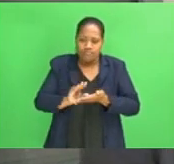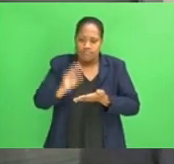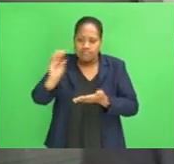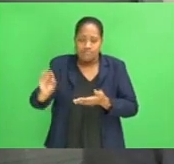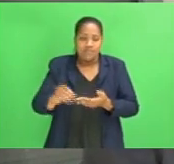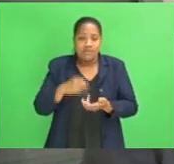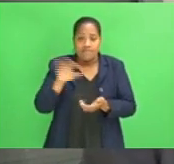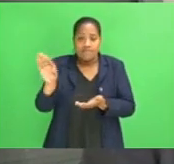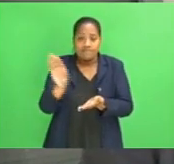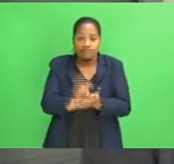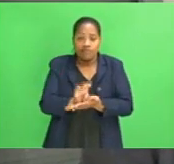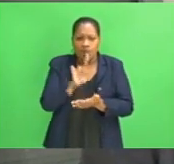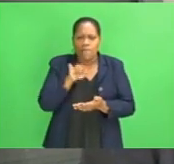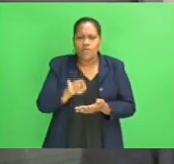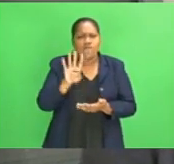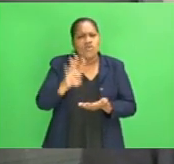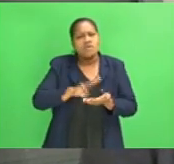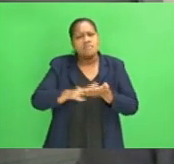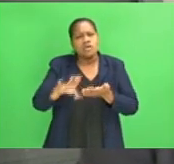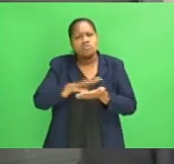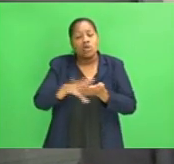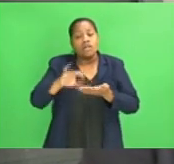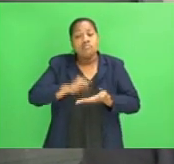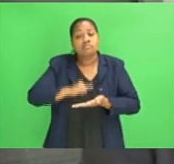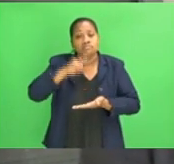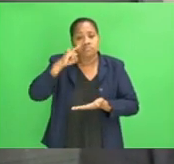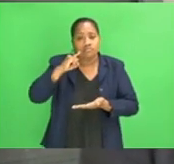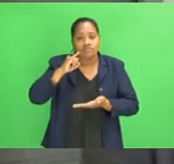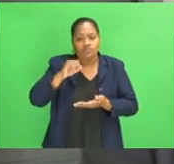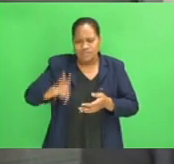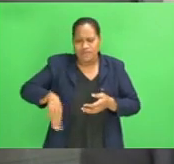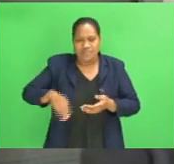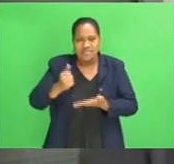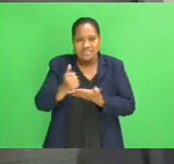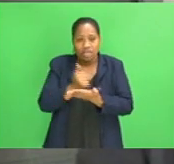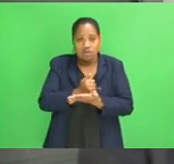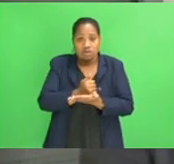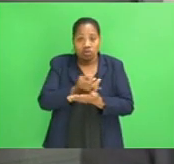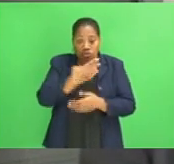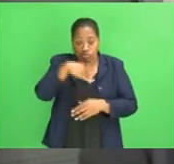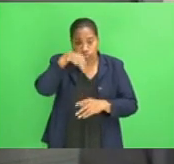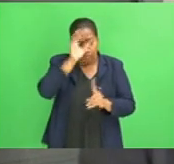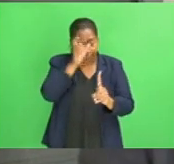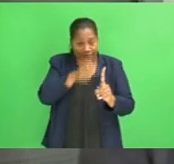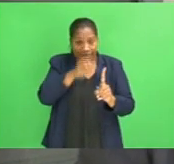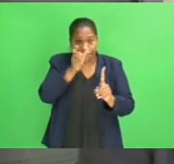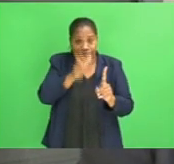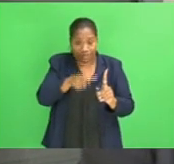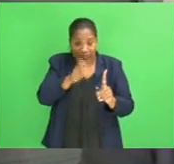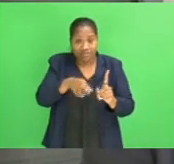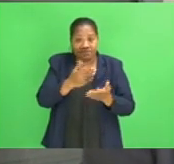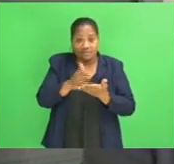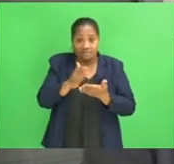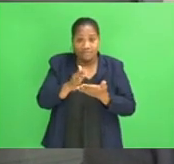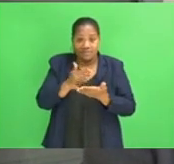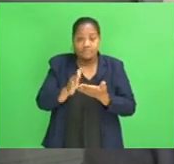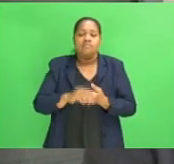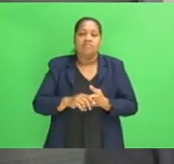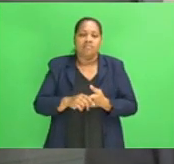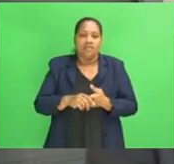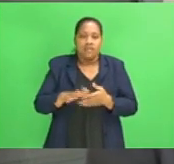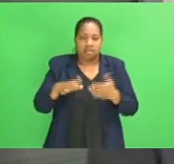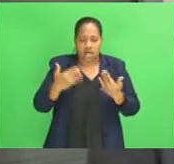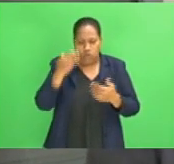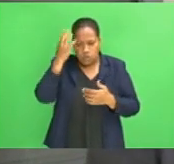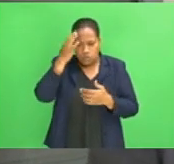interest to members' accounts in the past 5 years. The FNPF chief says they have reviewed all their investments and have taken into account